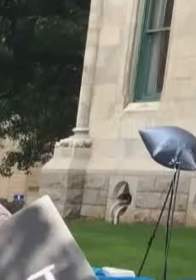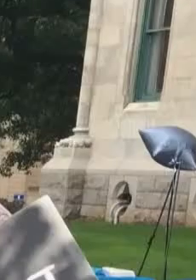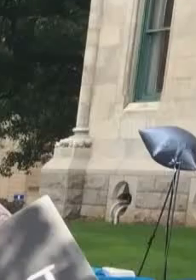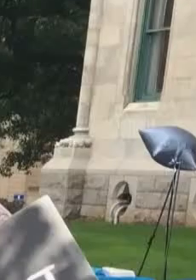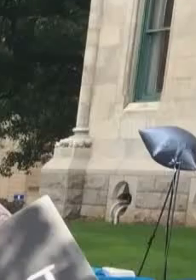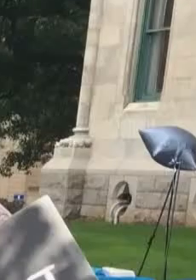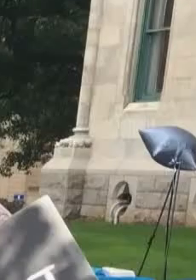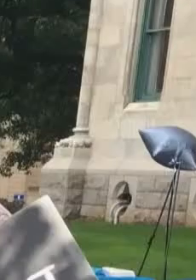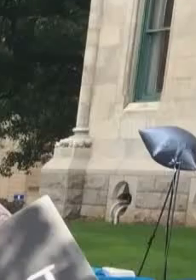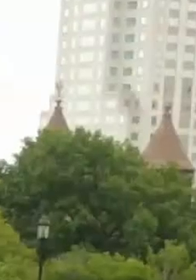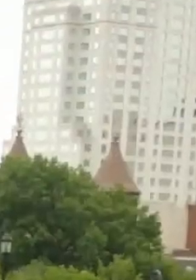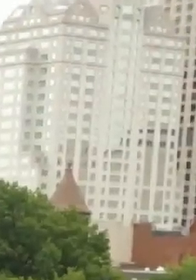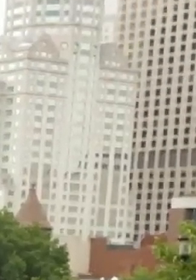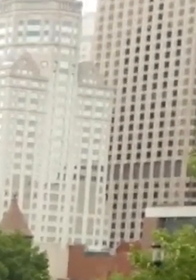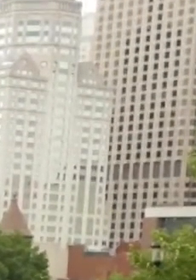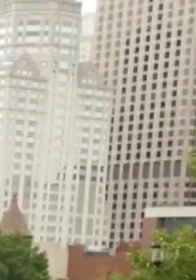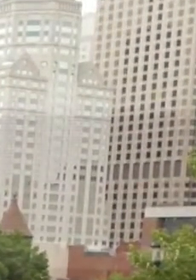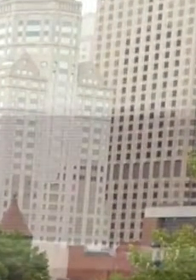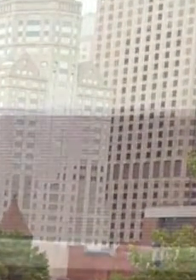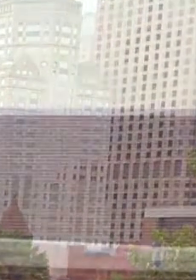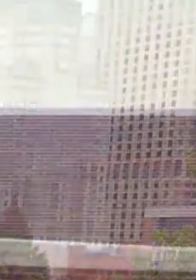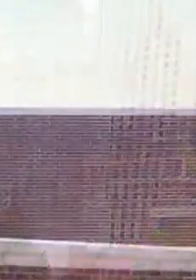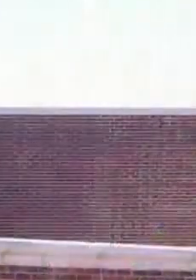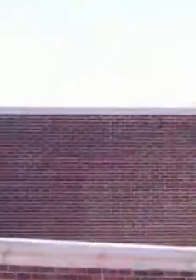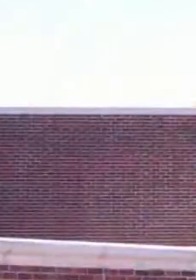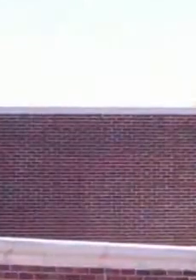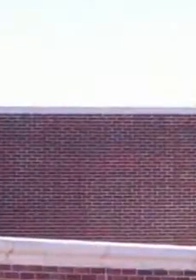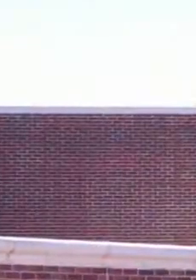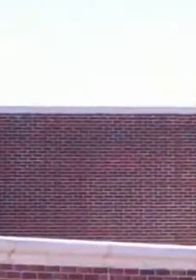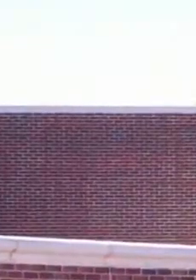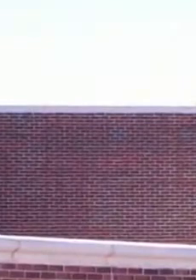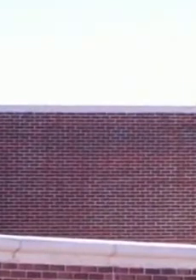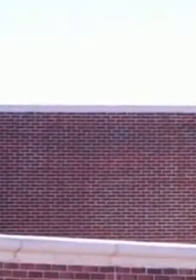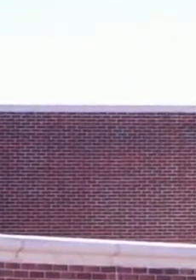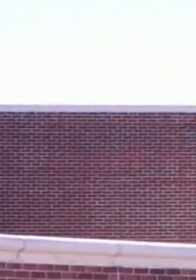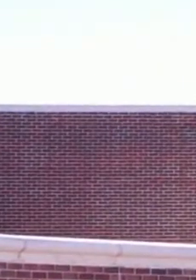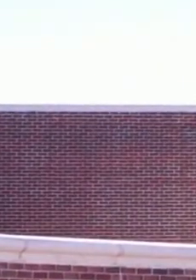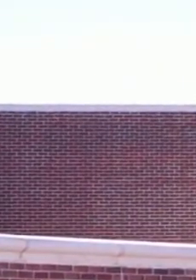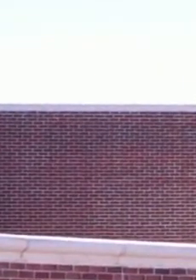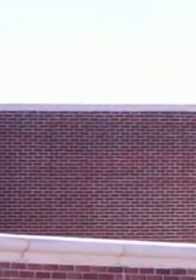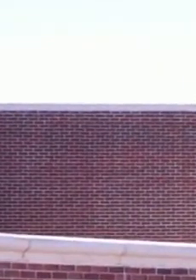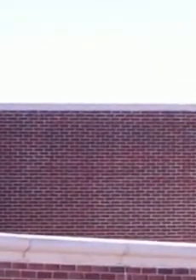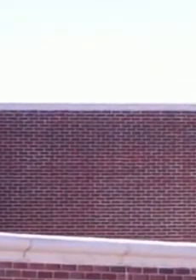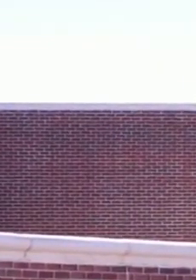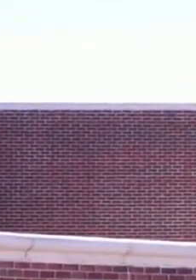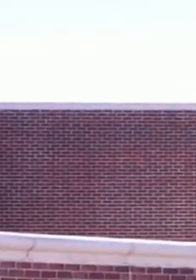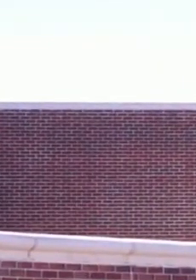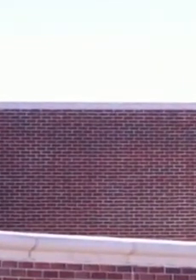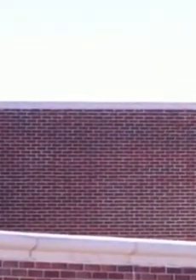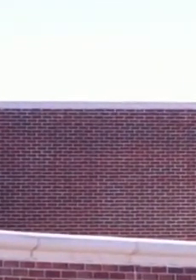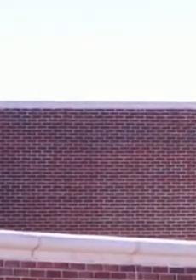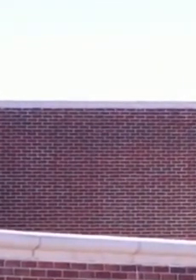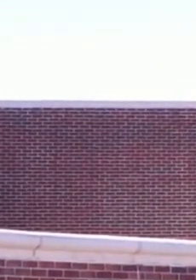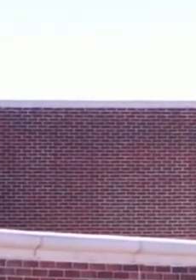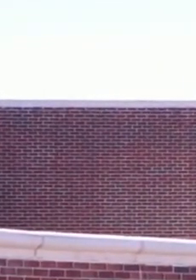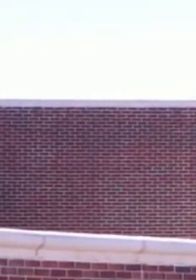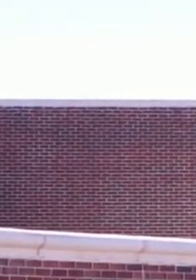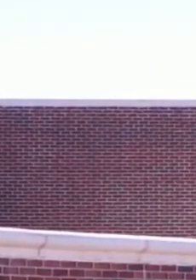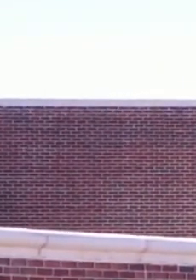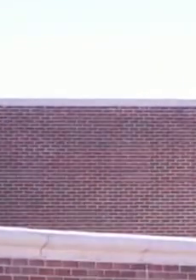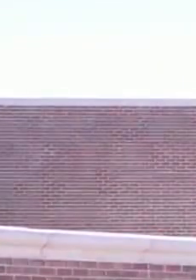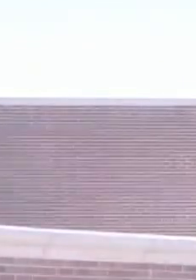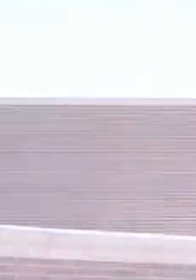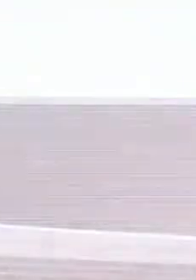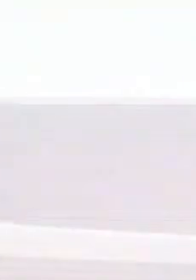our communities and around the world. Toward this end, we're dedicating the Dodd Center for Human Rights to extend the combined